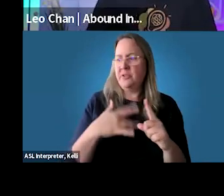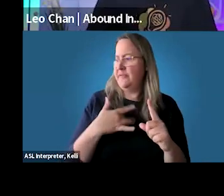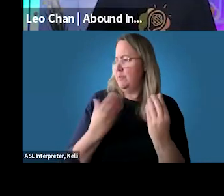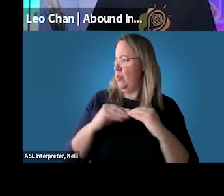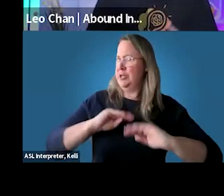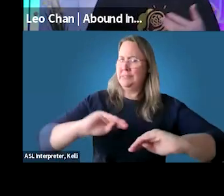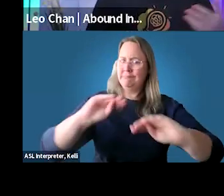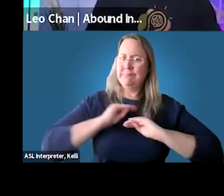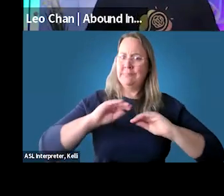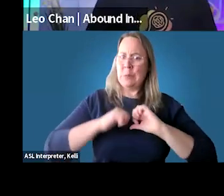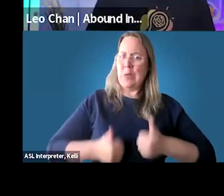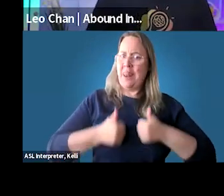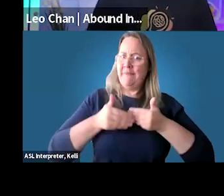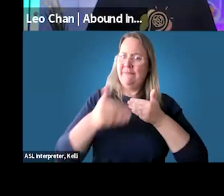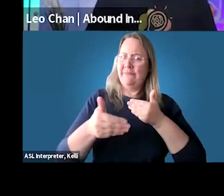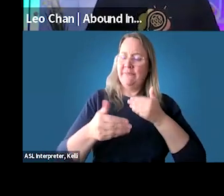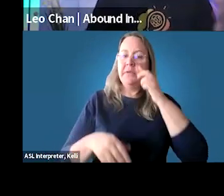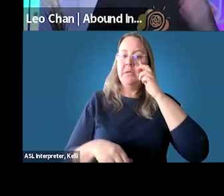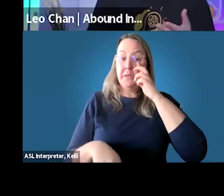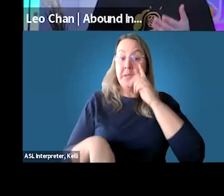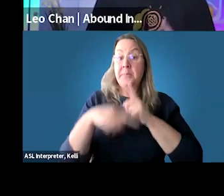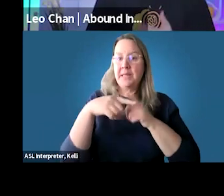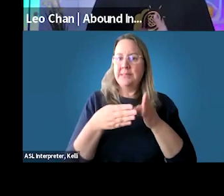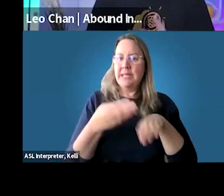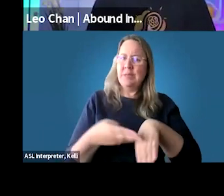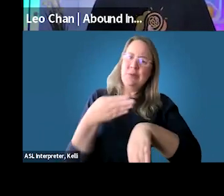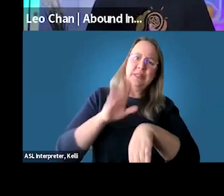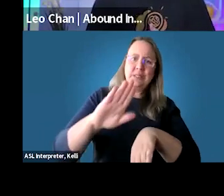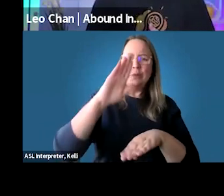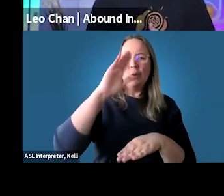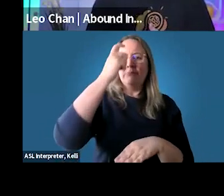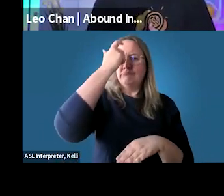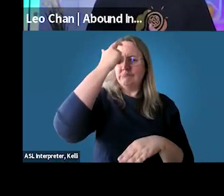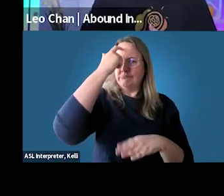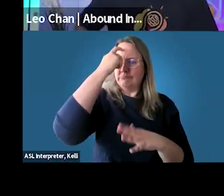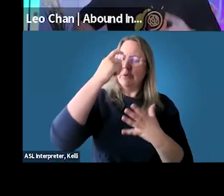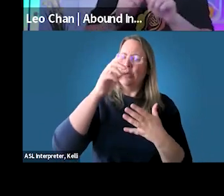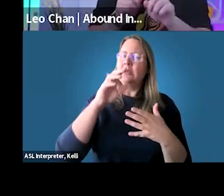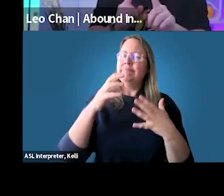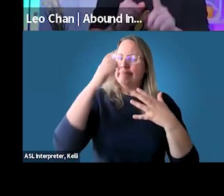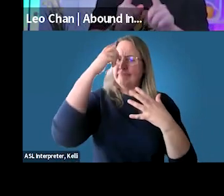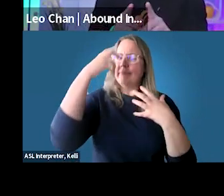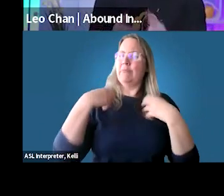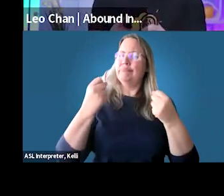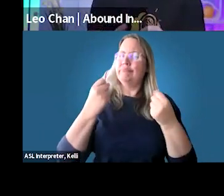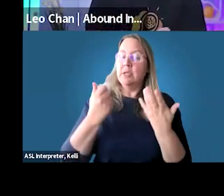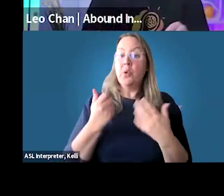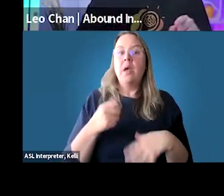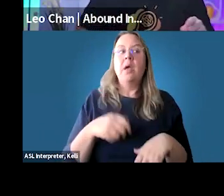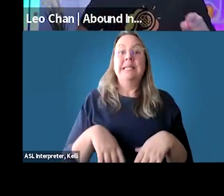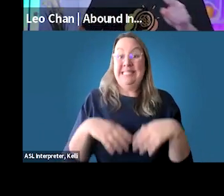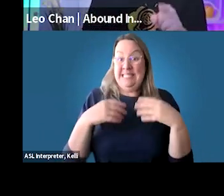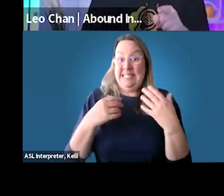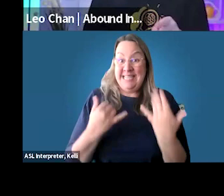with life. And fourth, increases your psychological well-being. So if you take nothing away from this